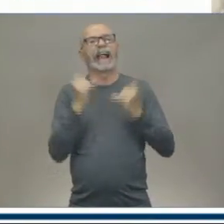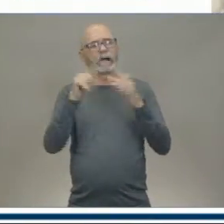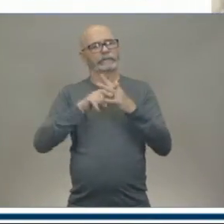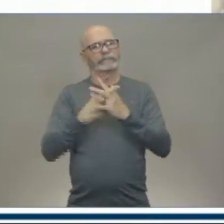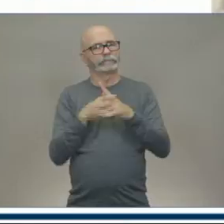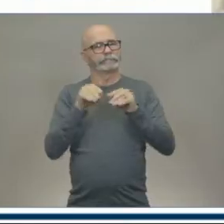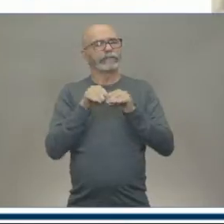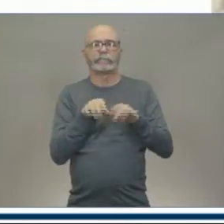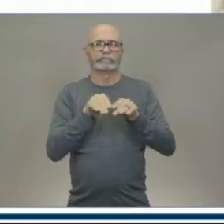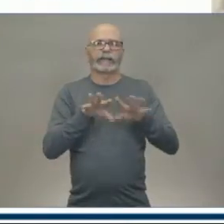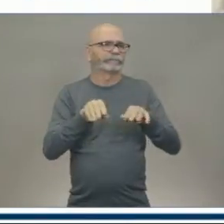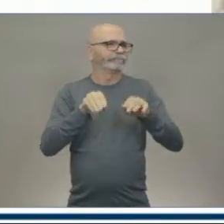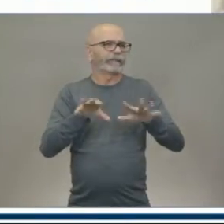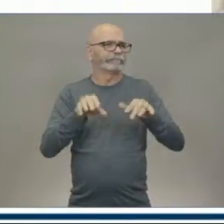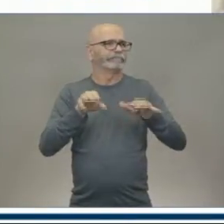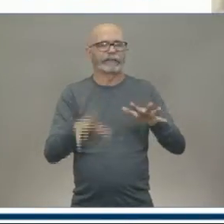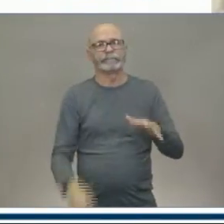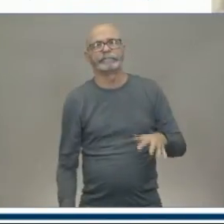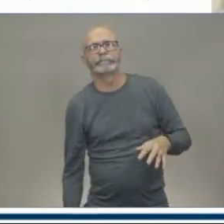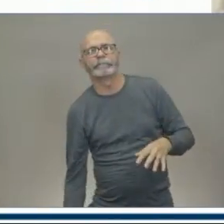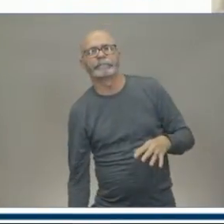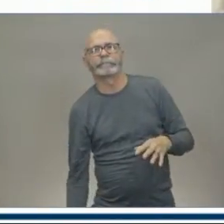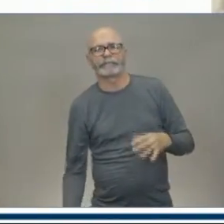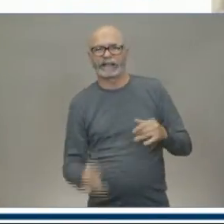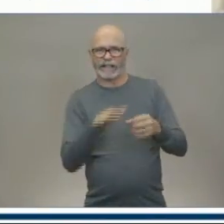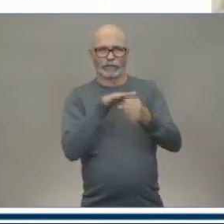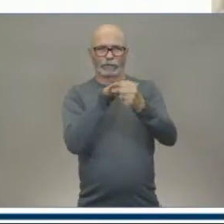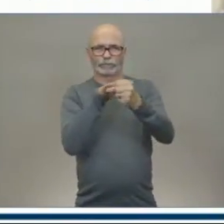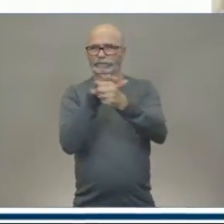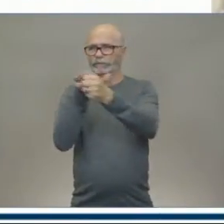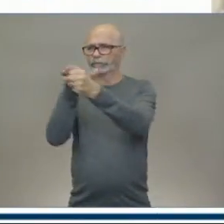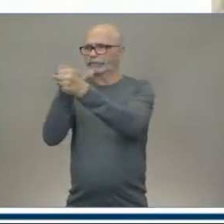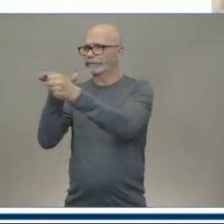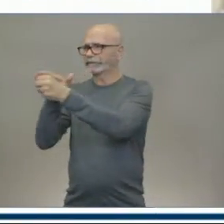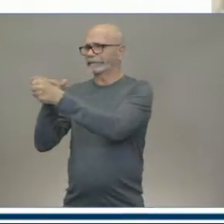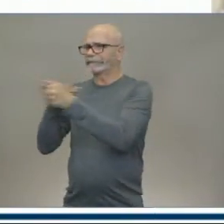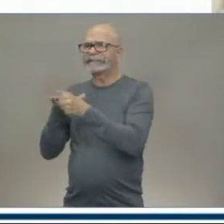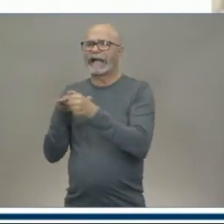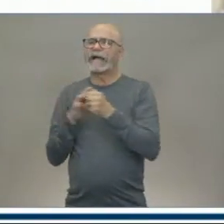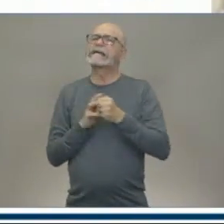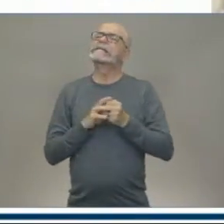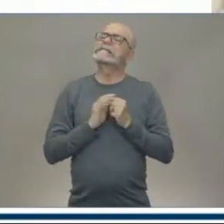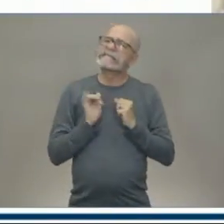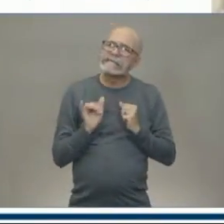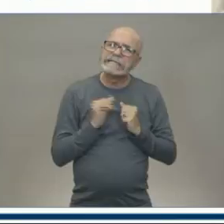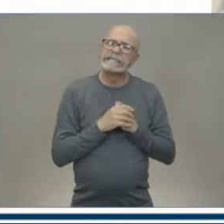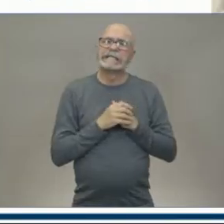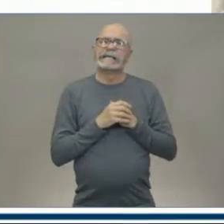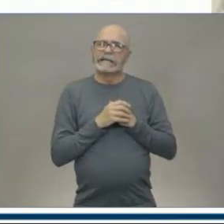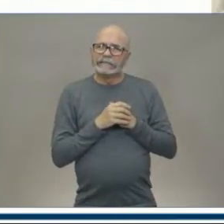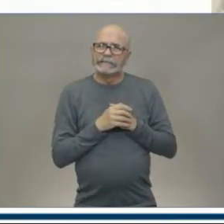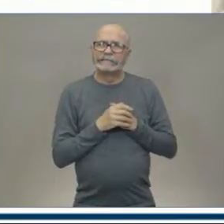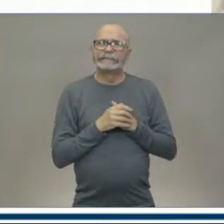of locations that have been identified as possible exposures, and we do know that the bitter